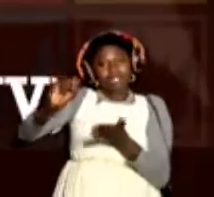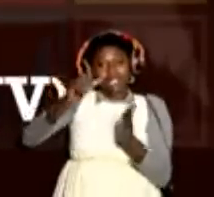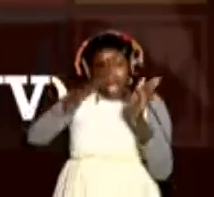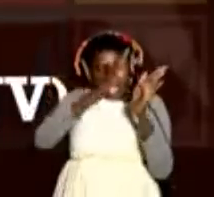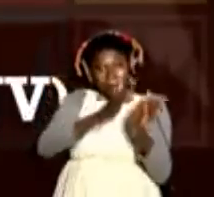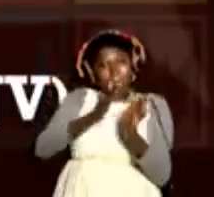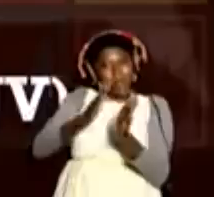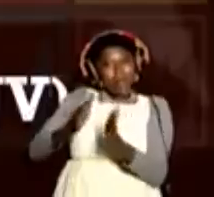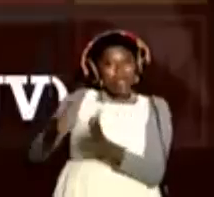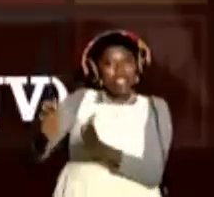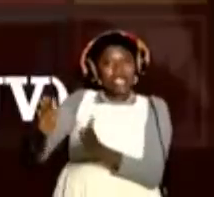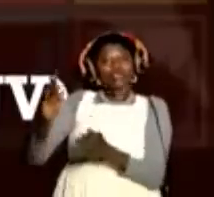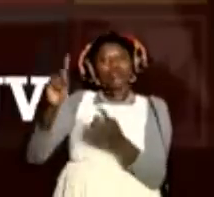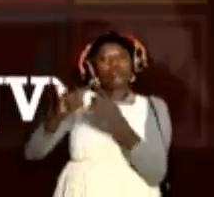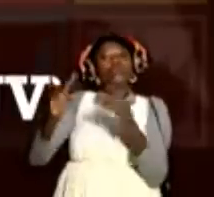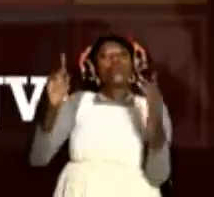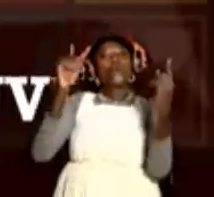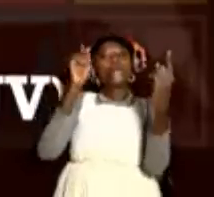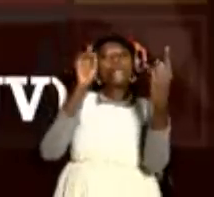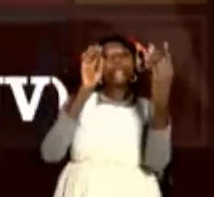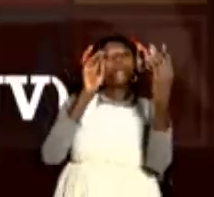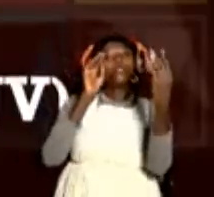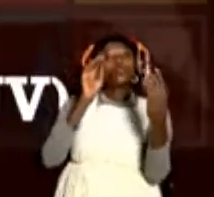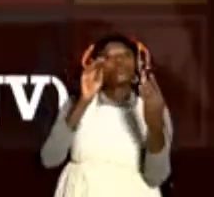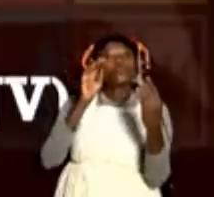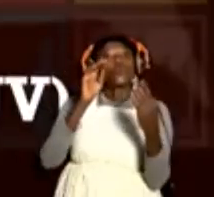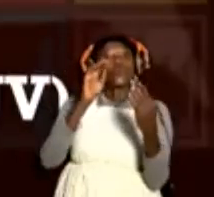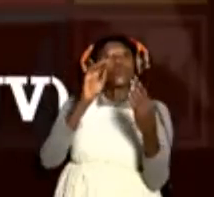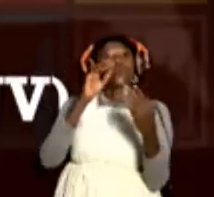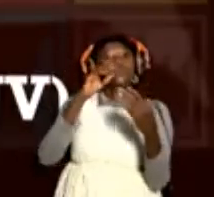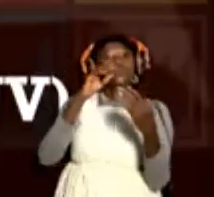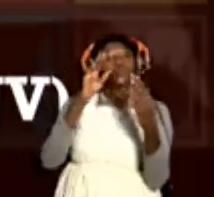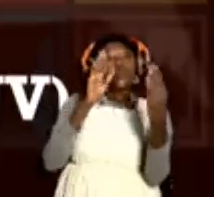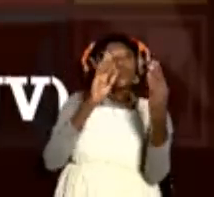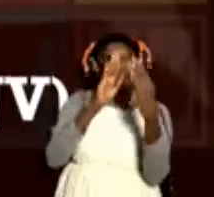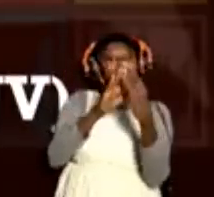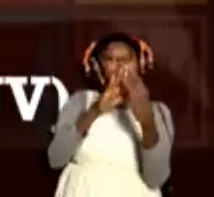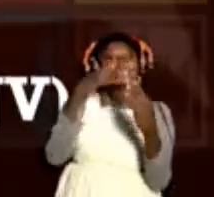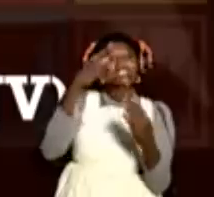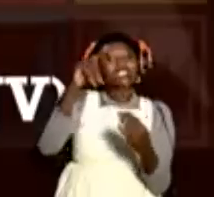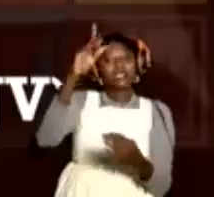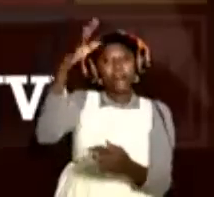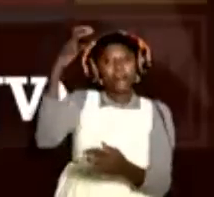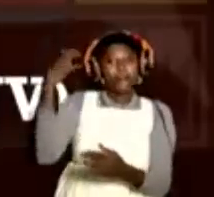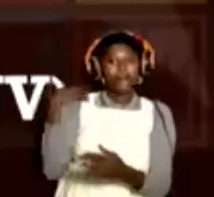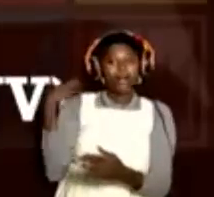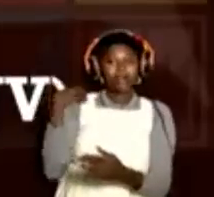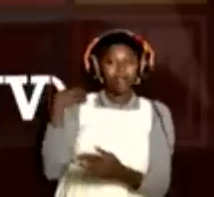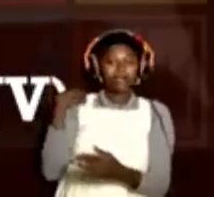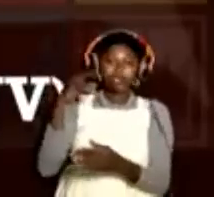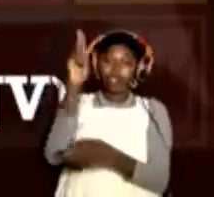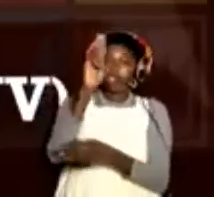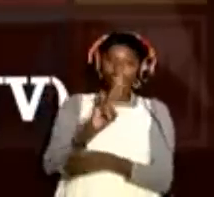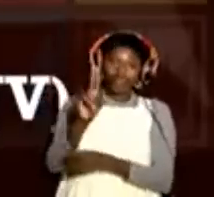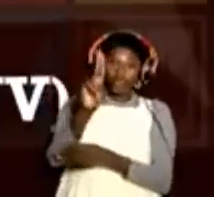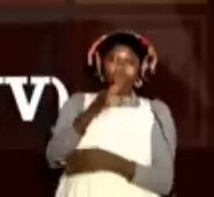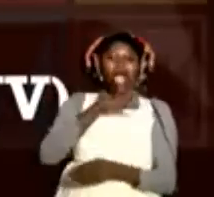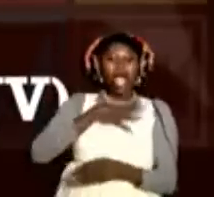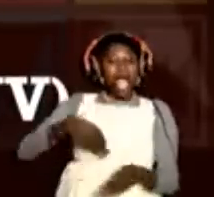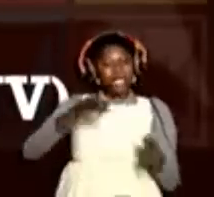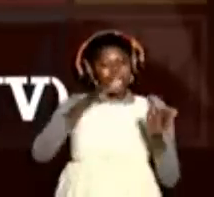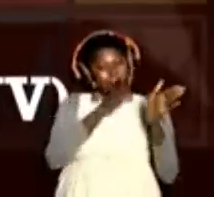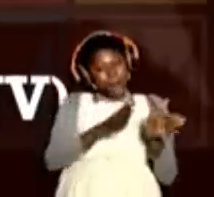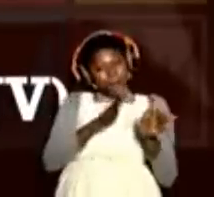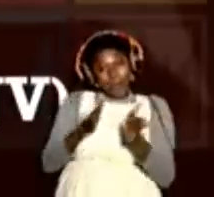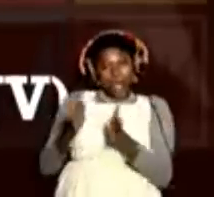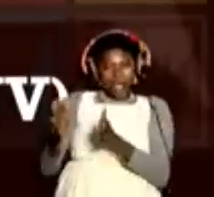and prepared to meet the master's taste, meet for the master's use, and